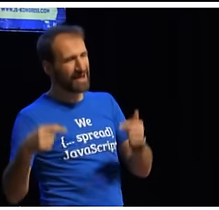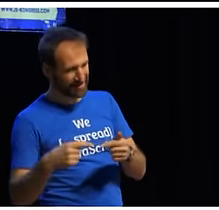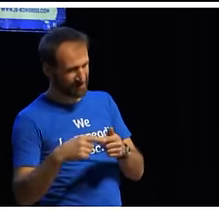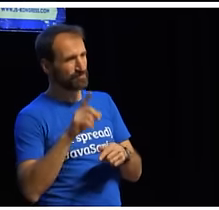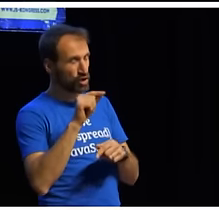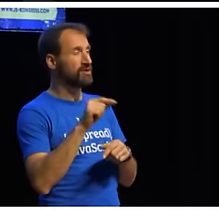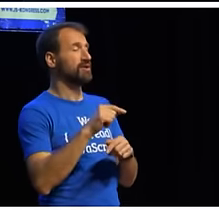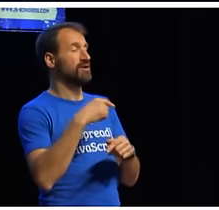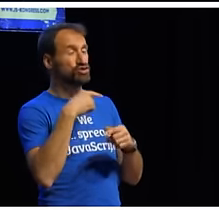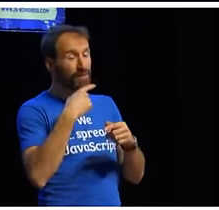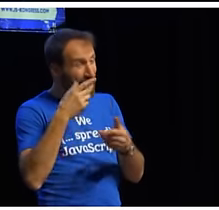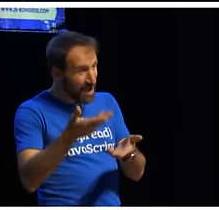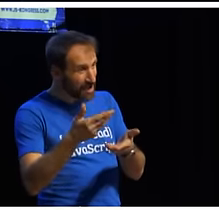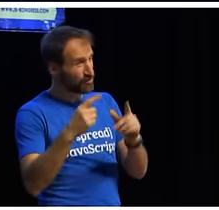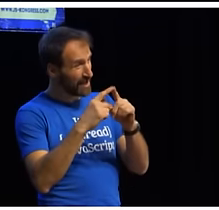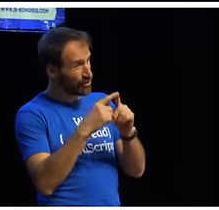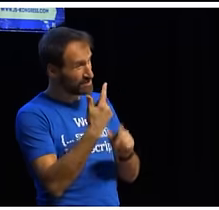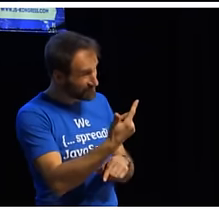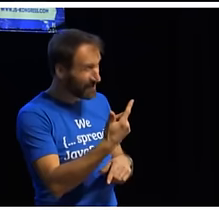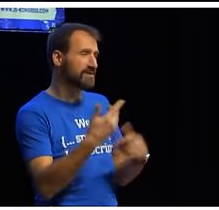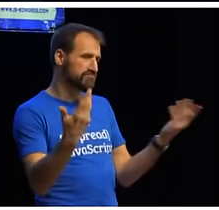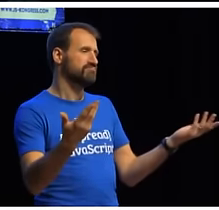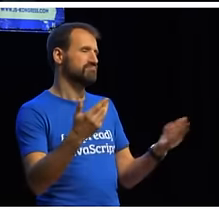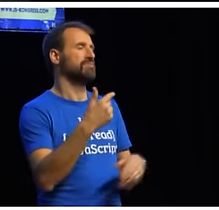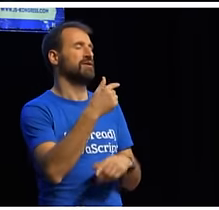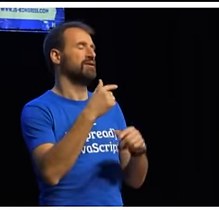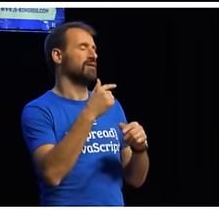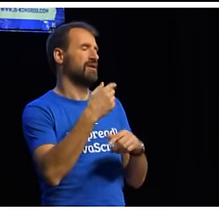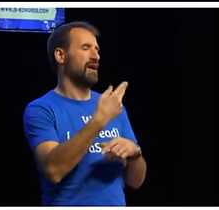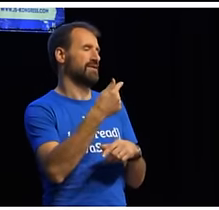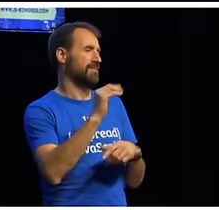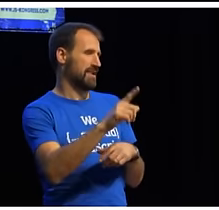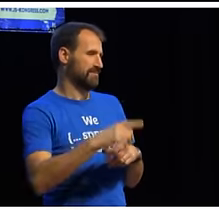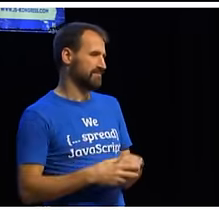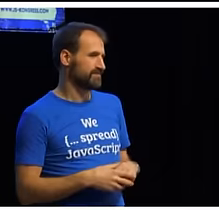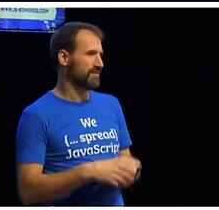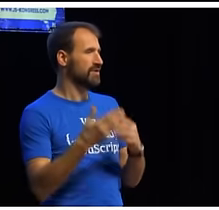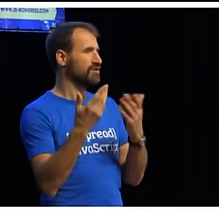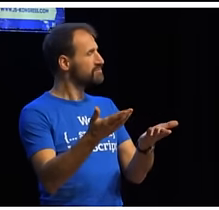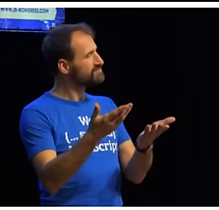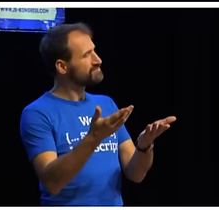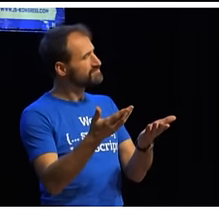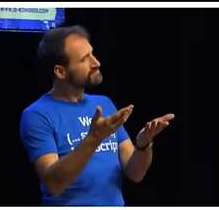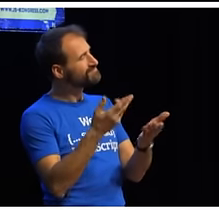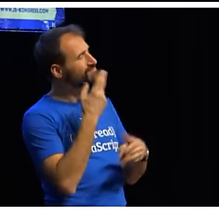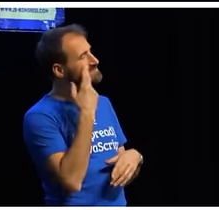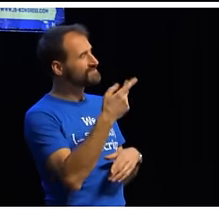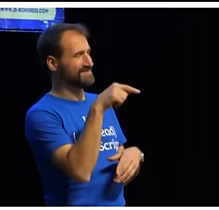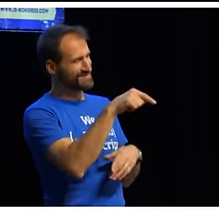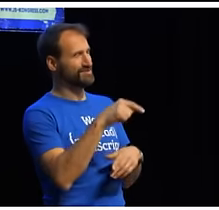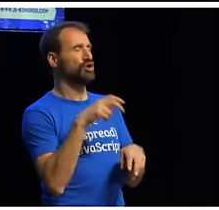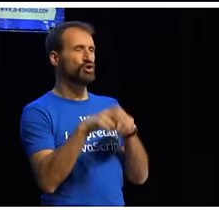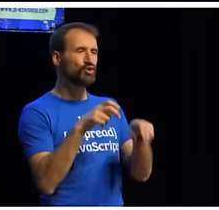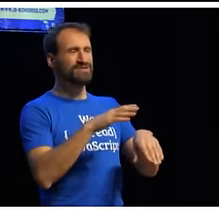HTML. And you see this username. That's defined to John. And